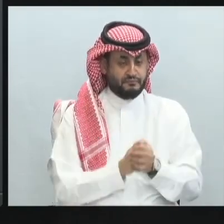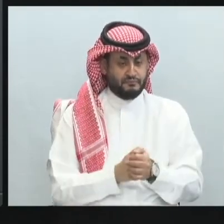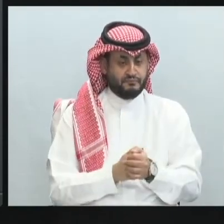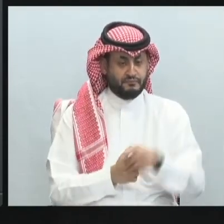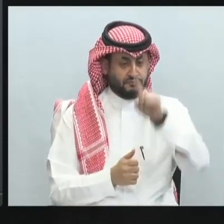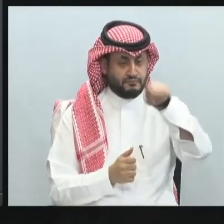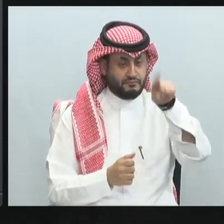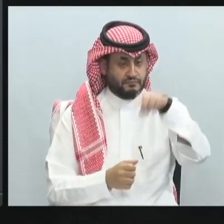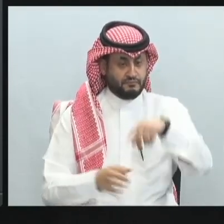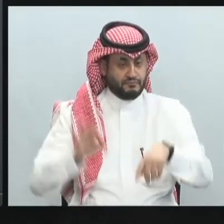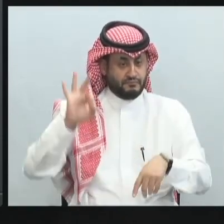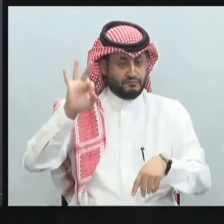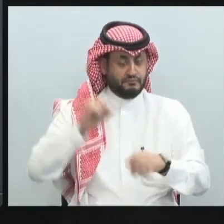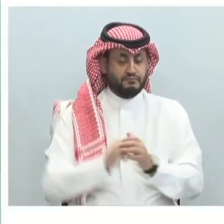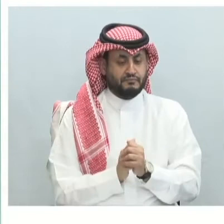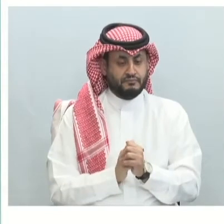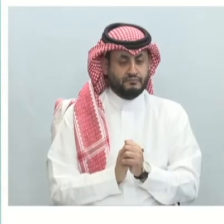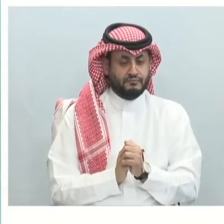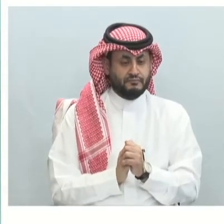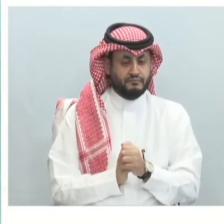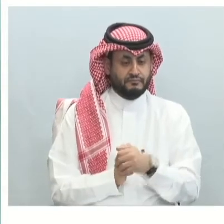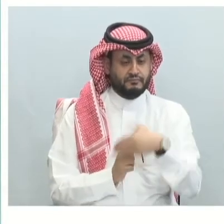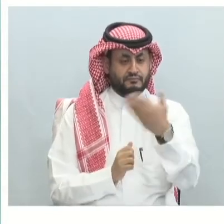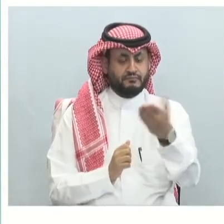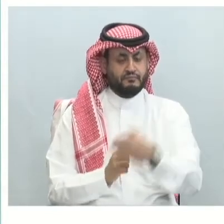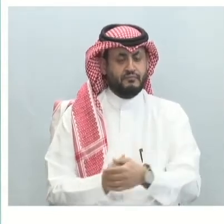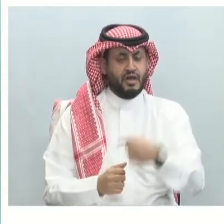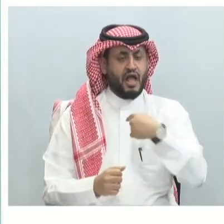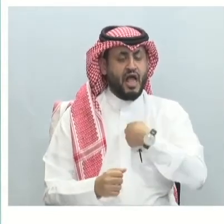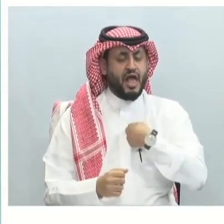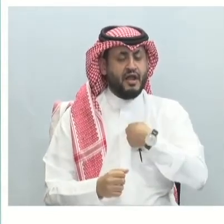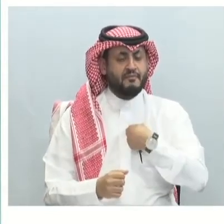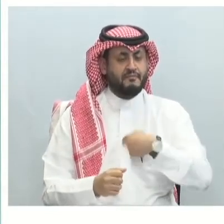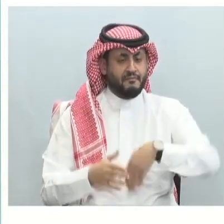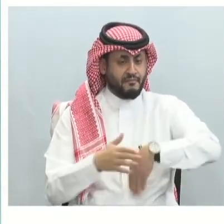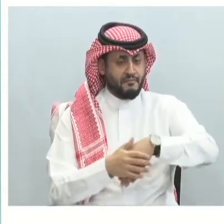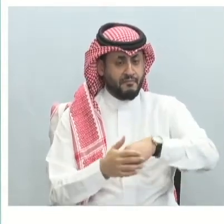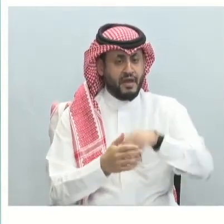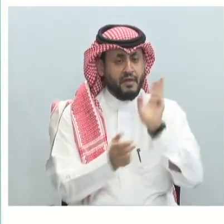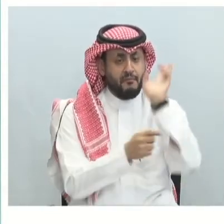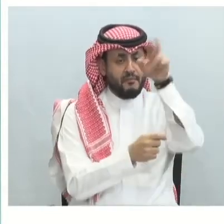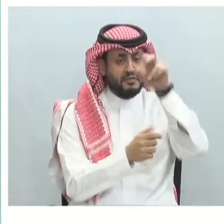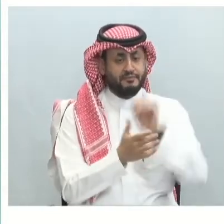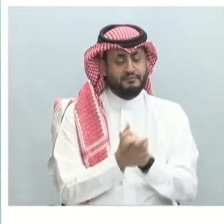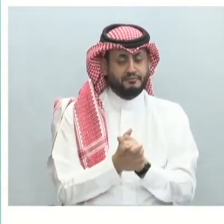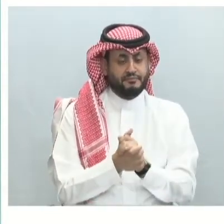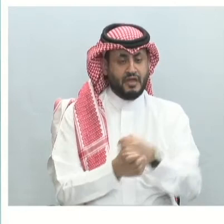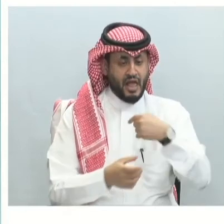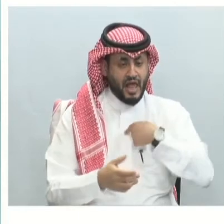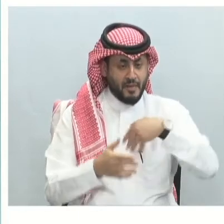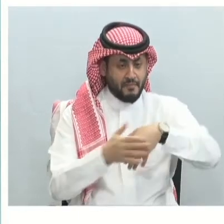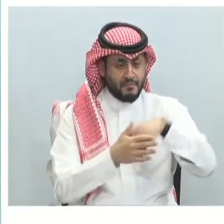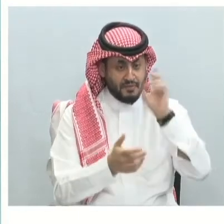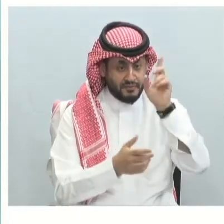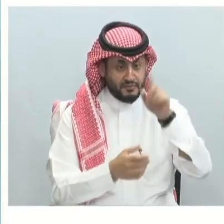I think it's false. Okay, so I'm playing basketball. I'm playing basketball. Do